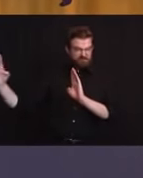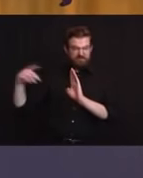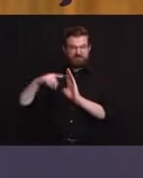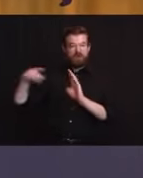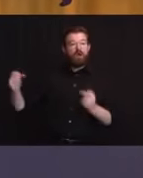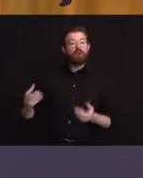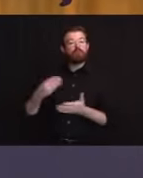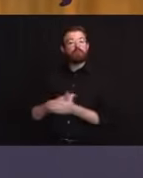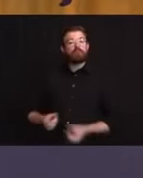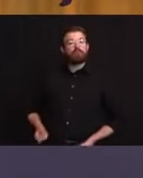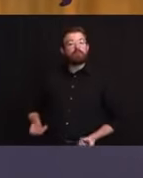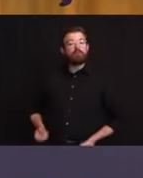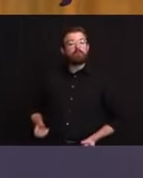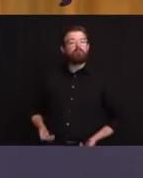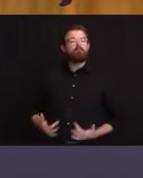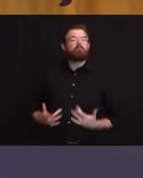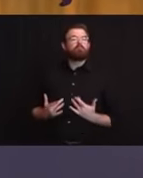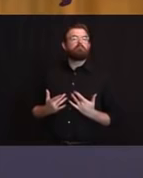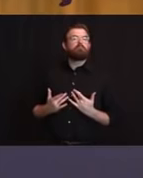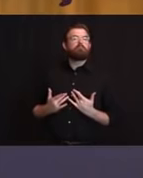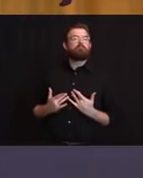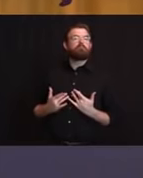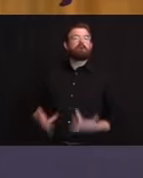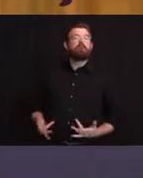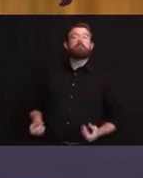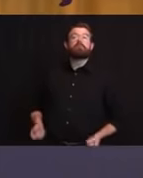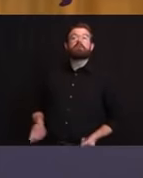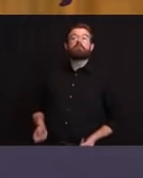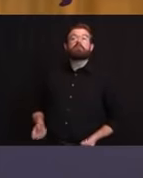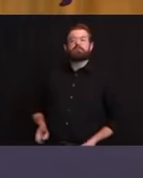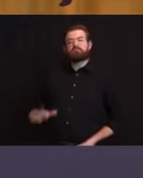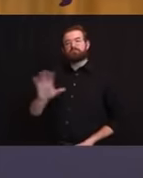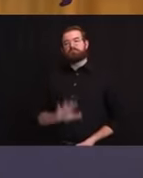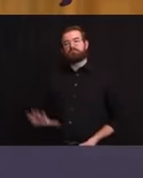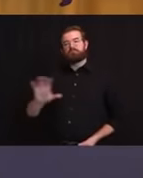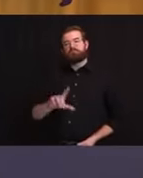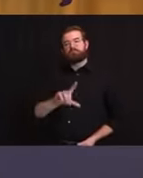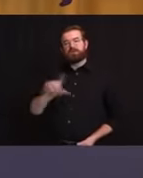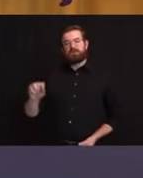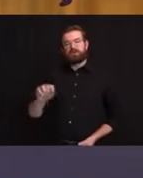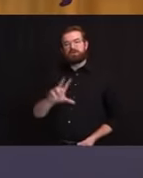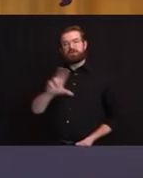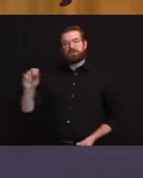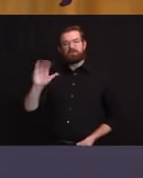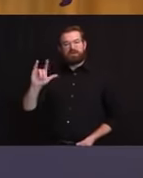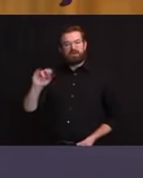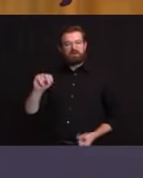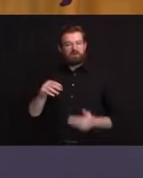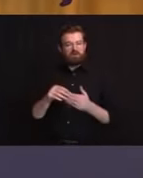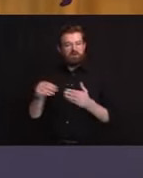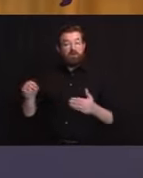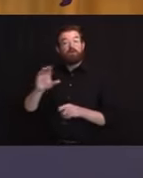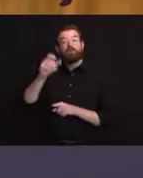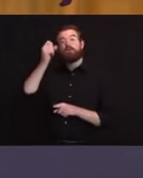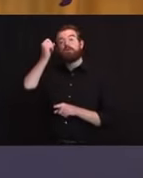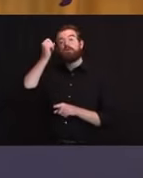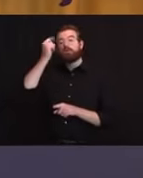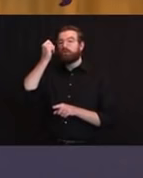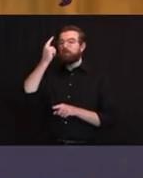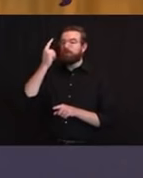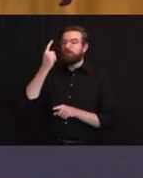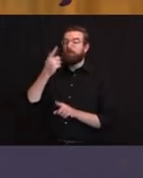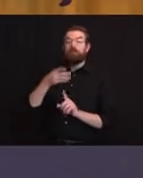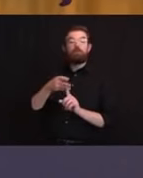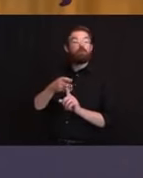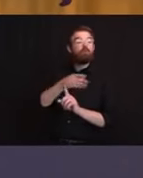expenses we expected were going to be rising, and more importantly or more acutely, the revenues that were falling off